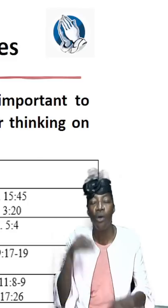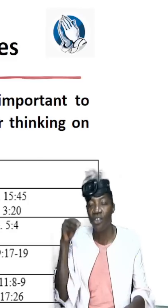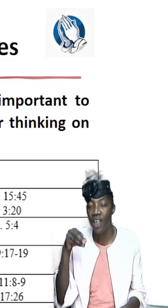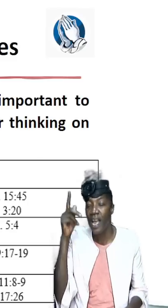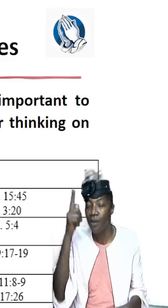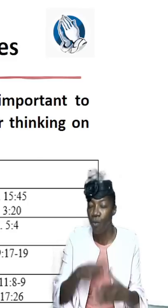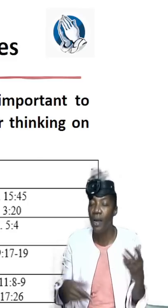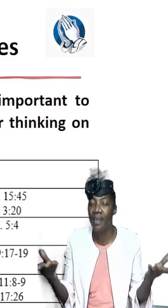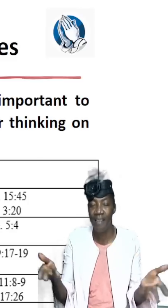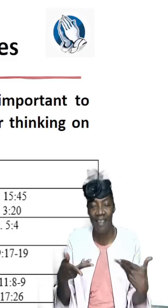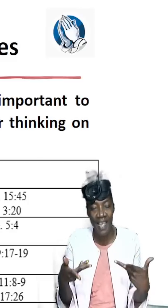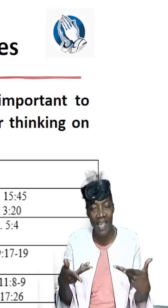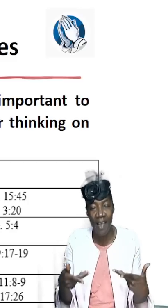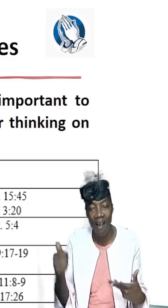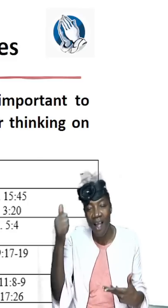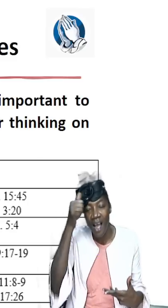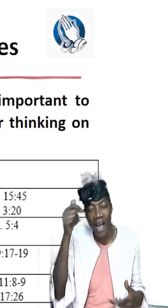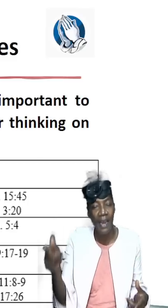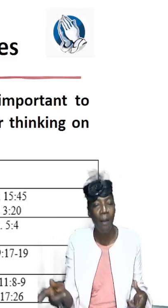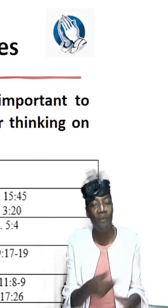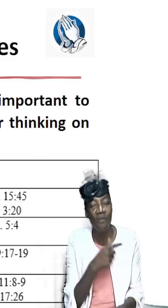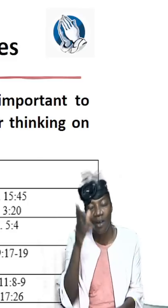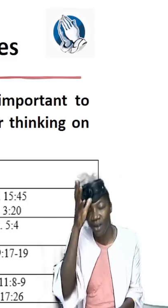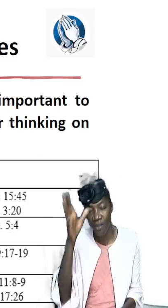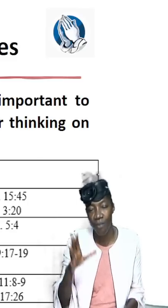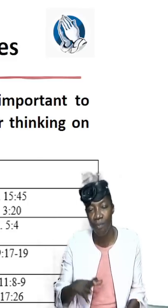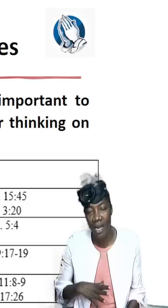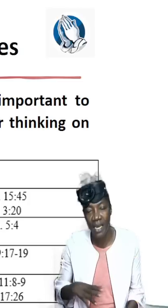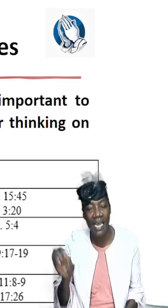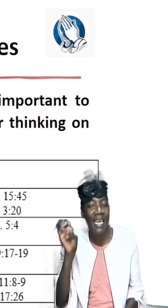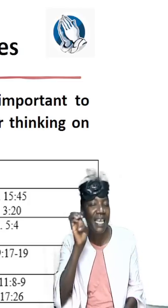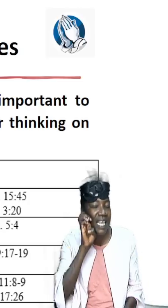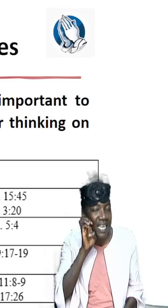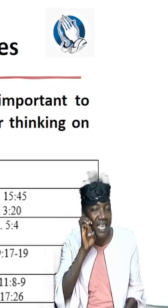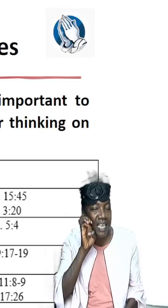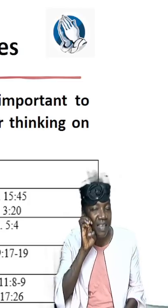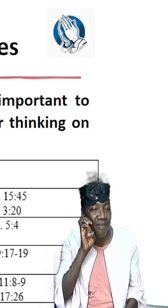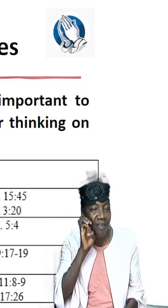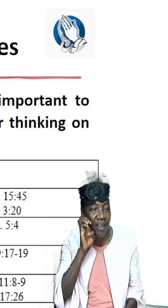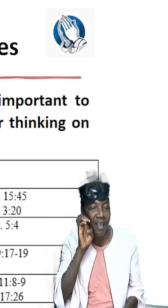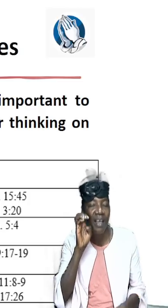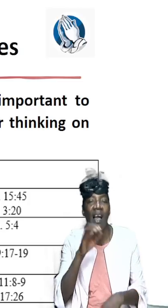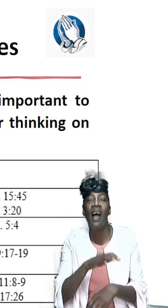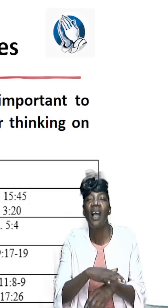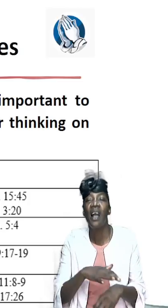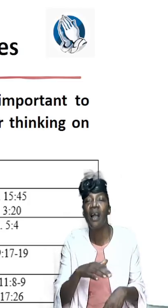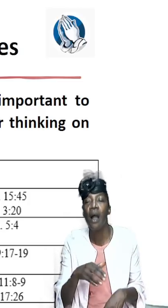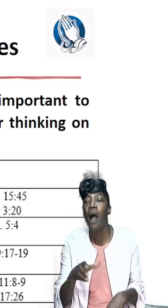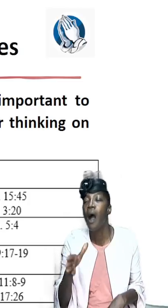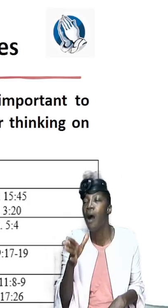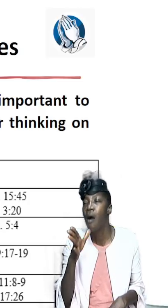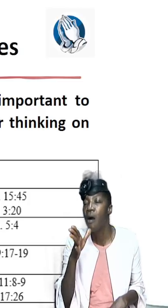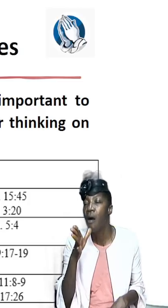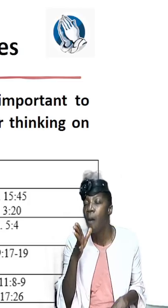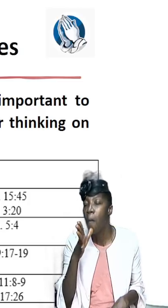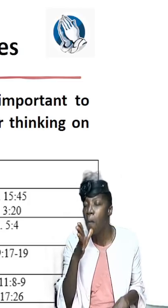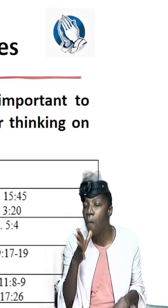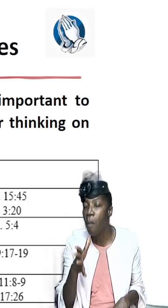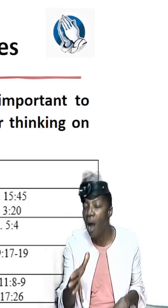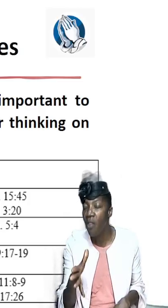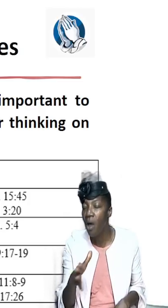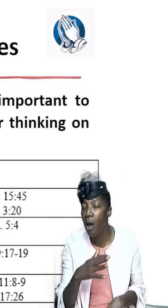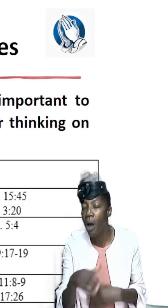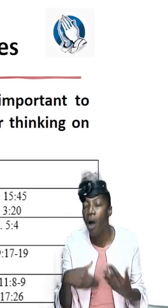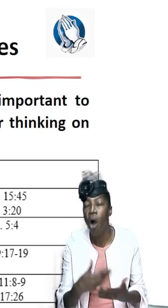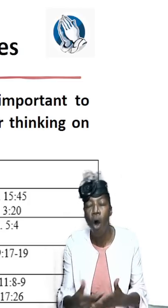is here, that Adam was the first man and Eve is the, called Eve because she was the mother of all